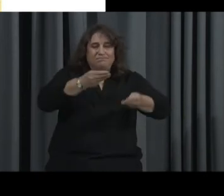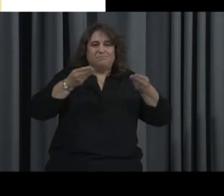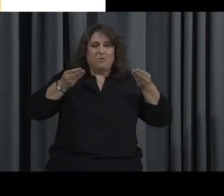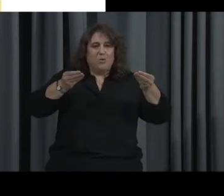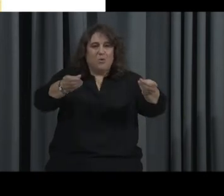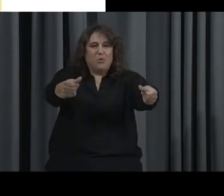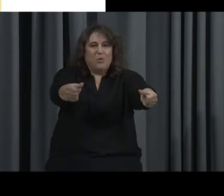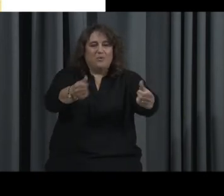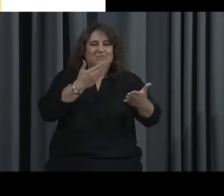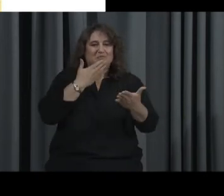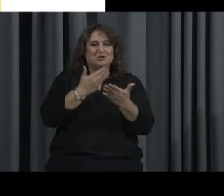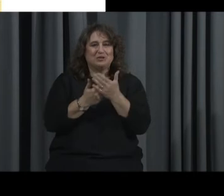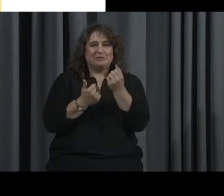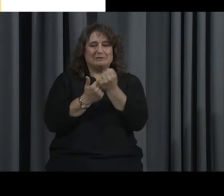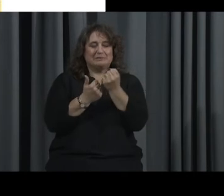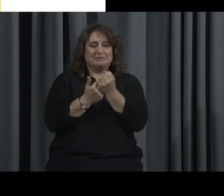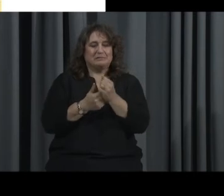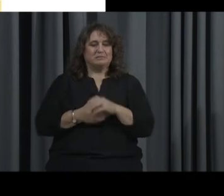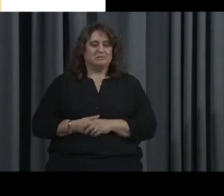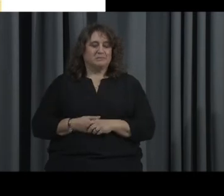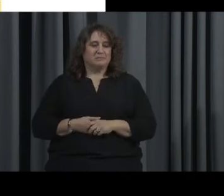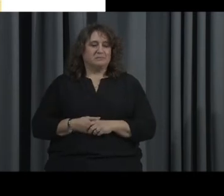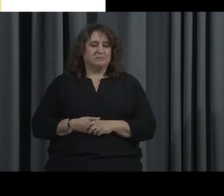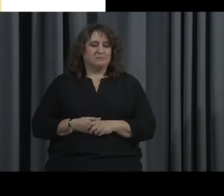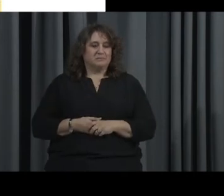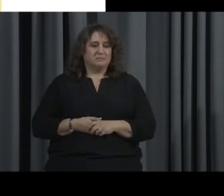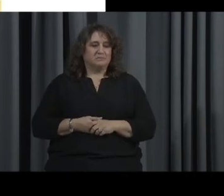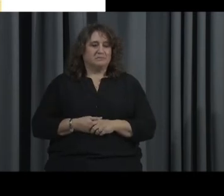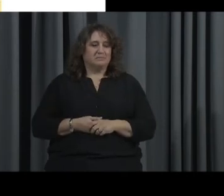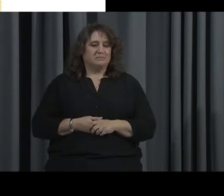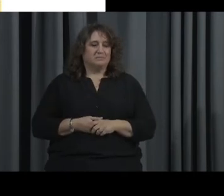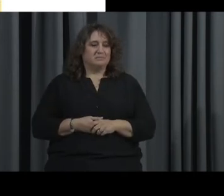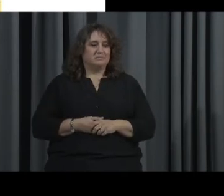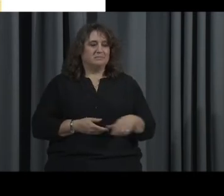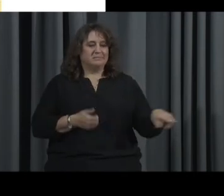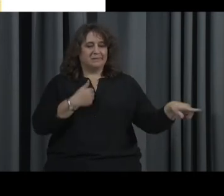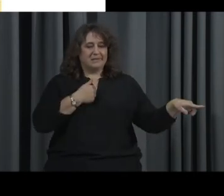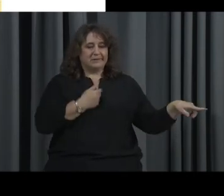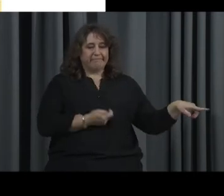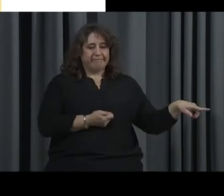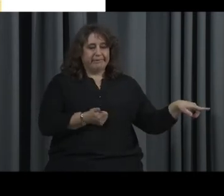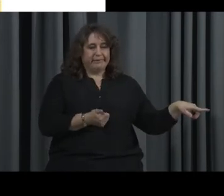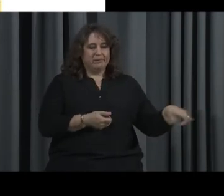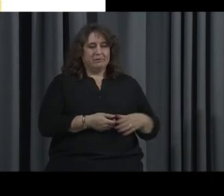Financial stability. Okay. I think I had to cross that off.